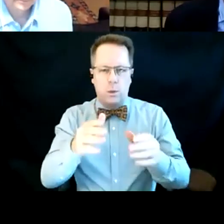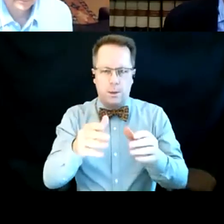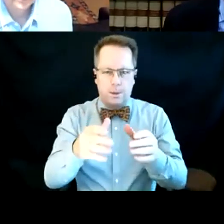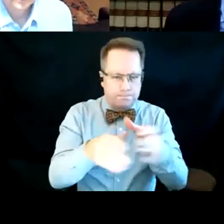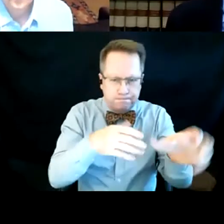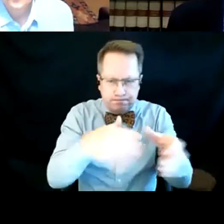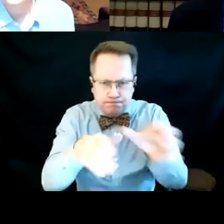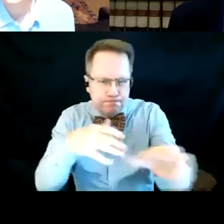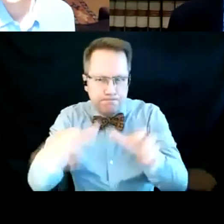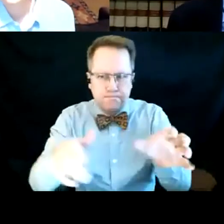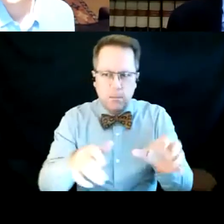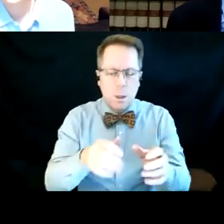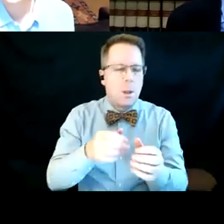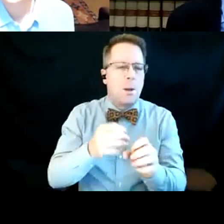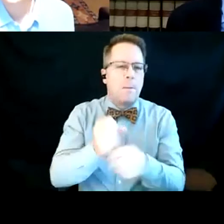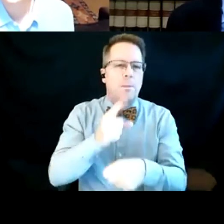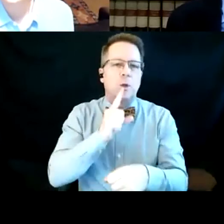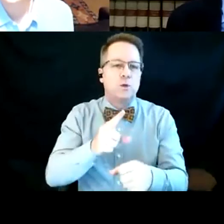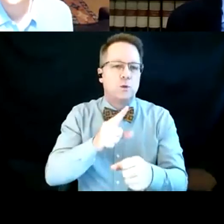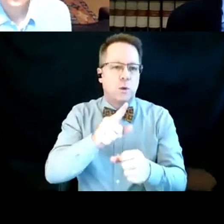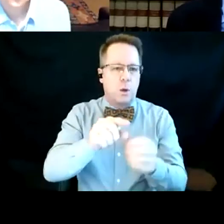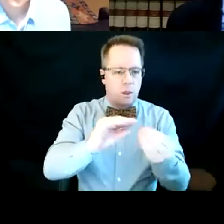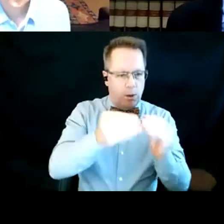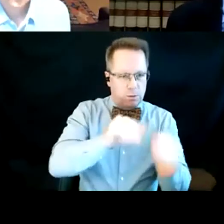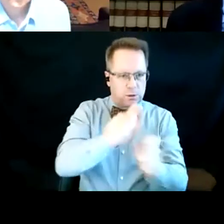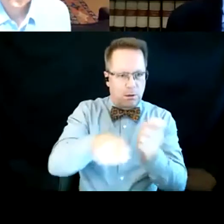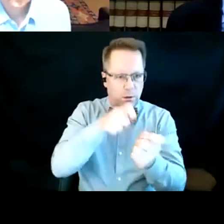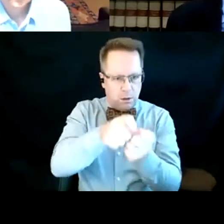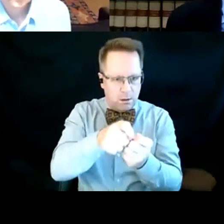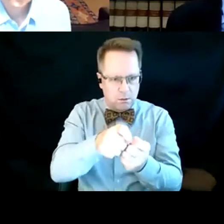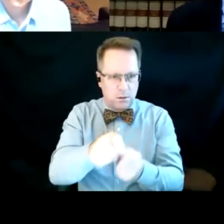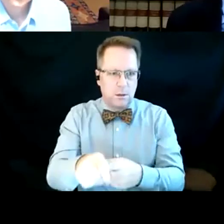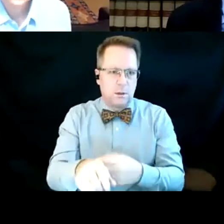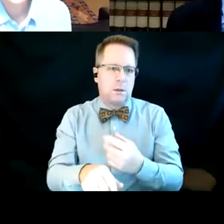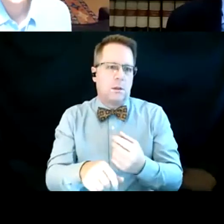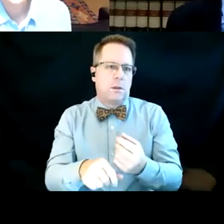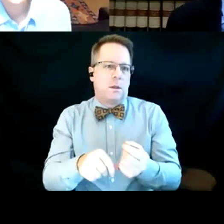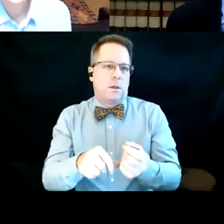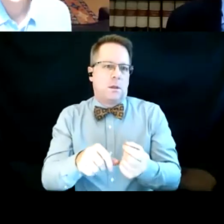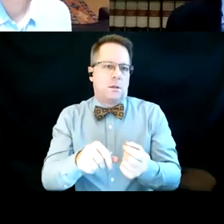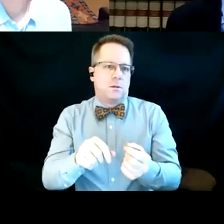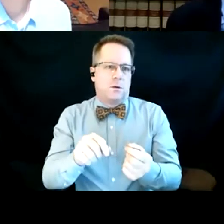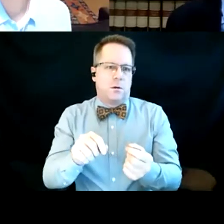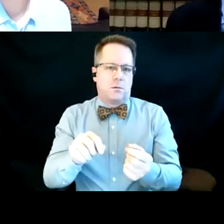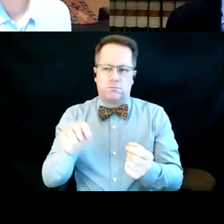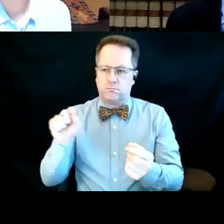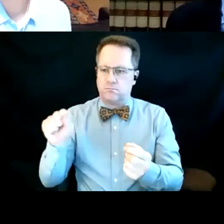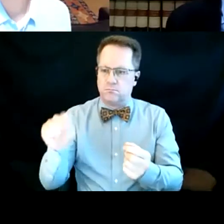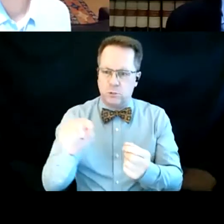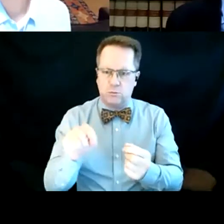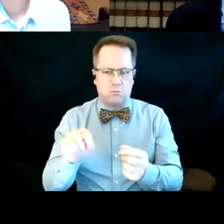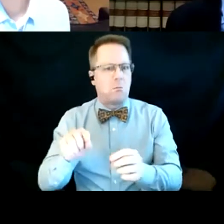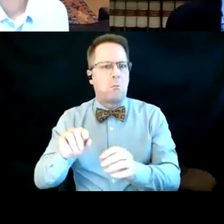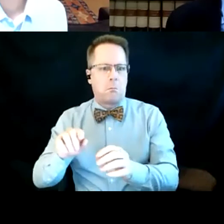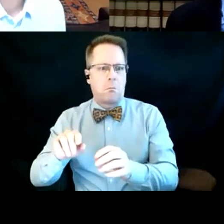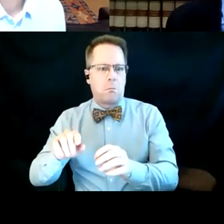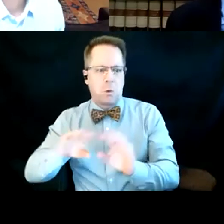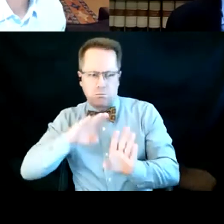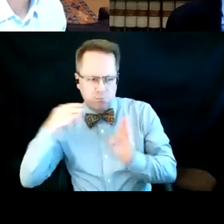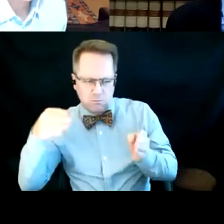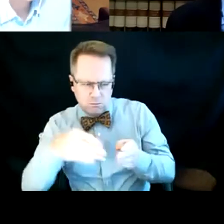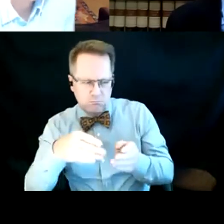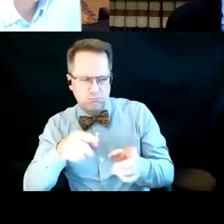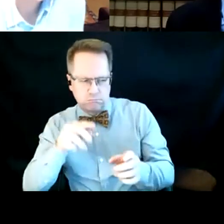accurate. Other organizations like the Lawyers Committee for Civil Rights and the Brennan Center are doing great work on that particular issue, but we're just trying to make sure